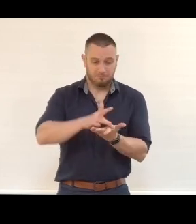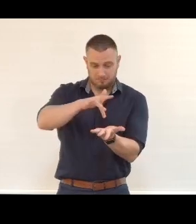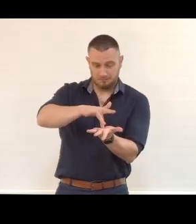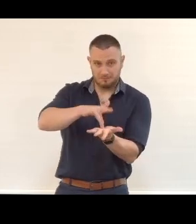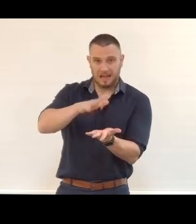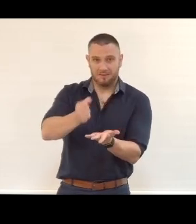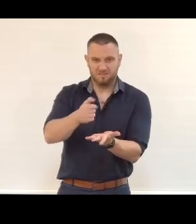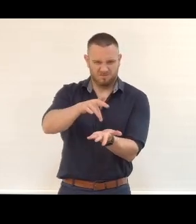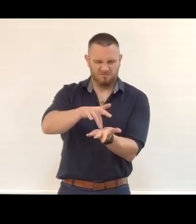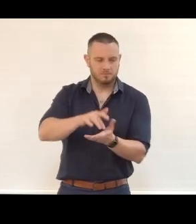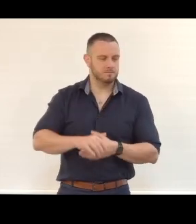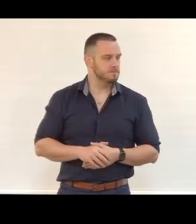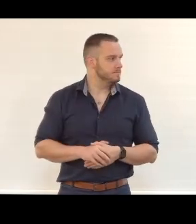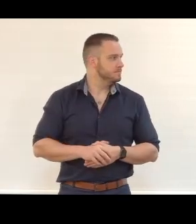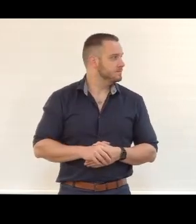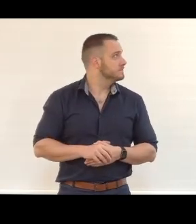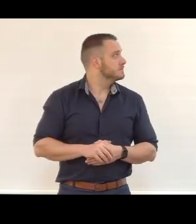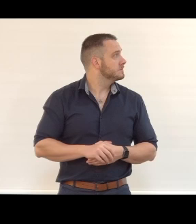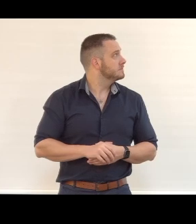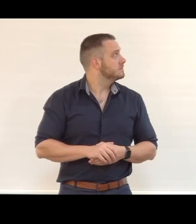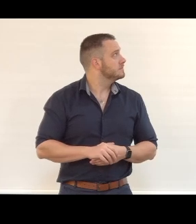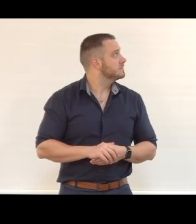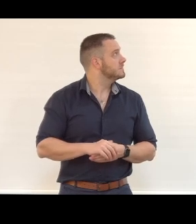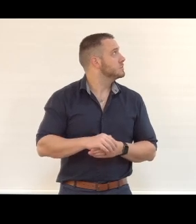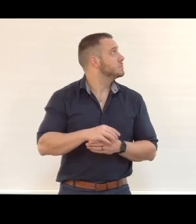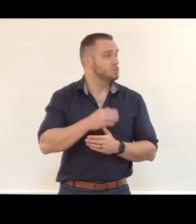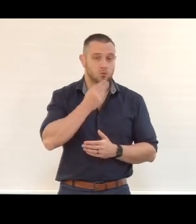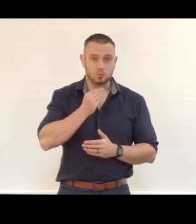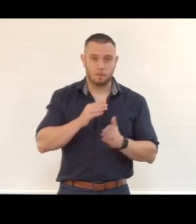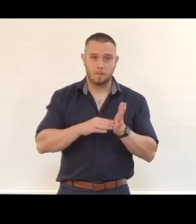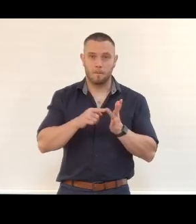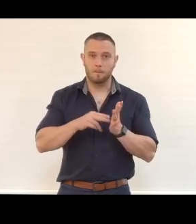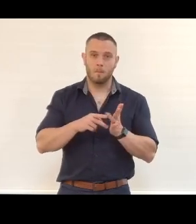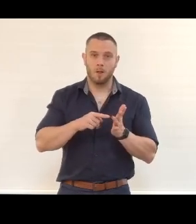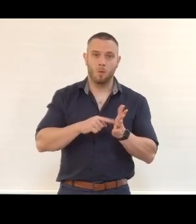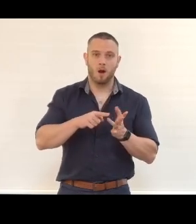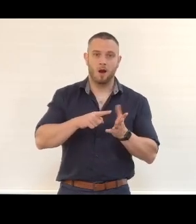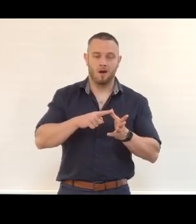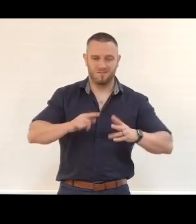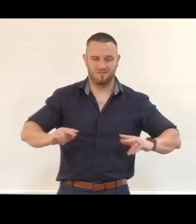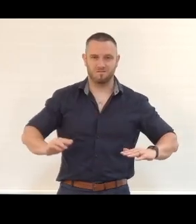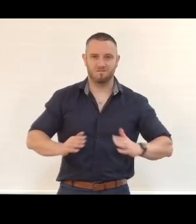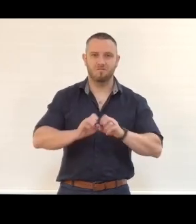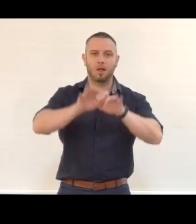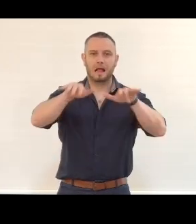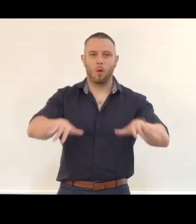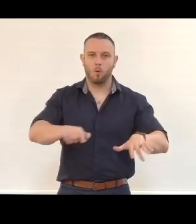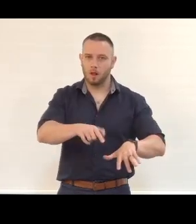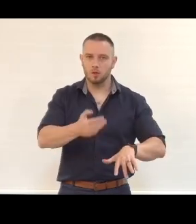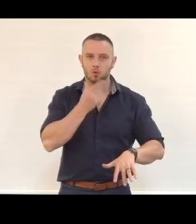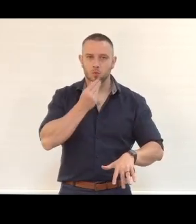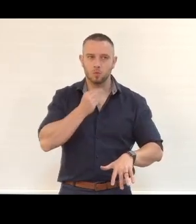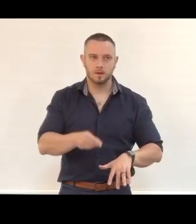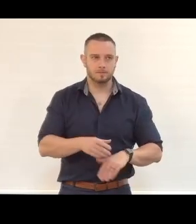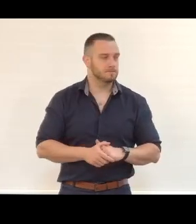the island. So it's situated on the Mauna Loa volcano, which is the biggest active volcano in the world, which is pretty cool.